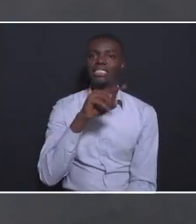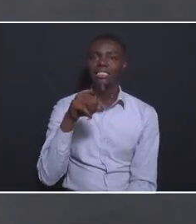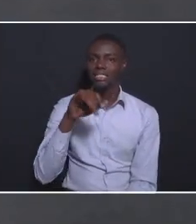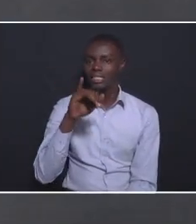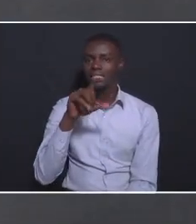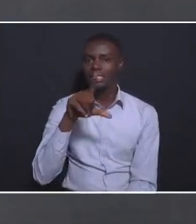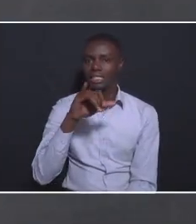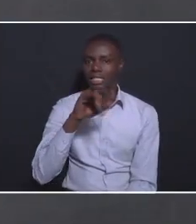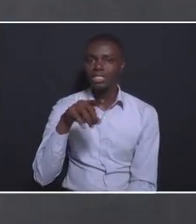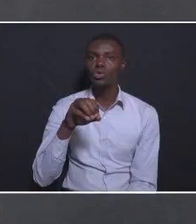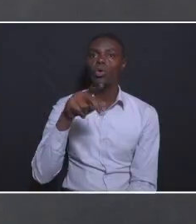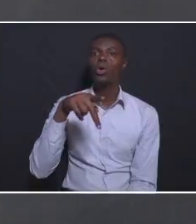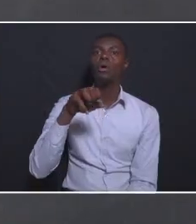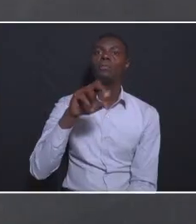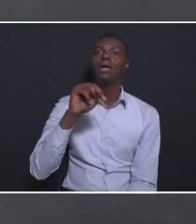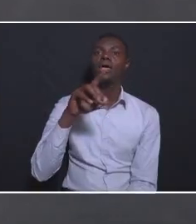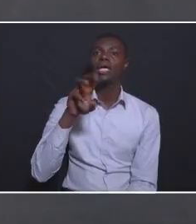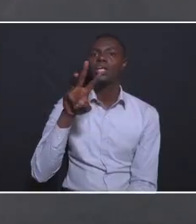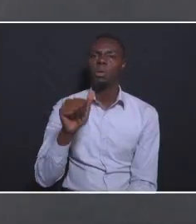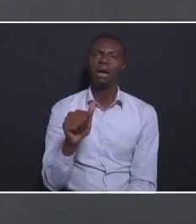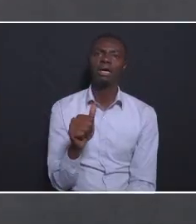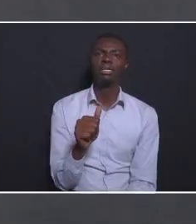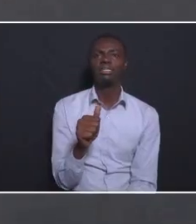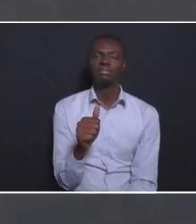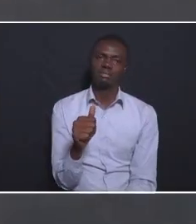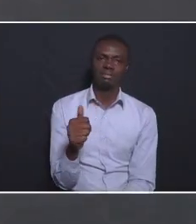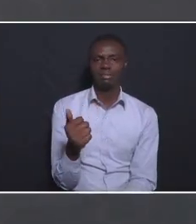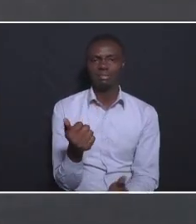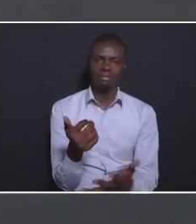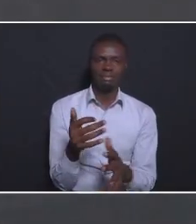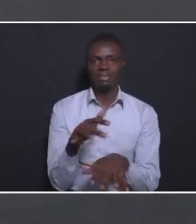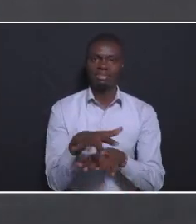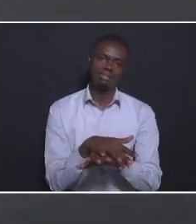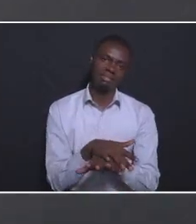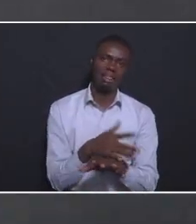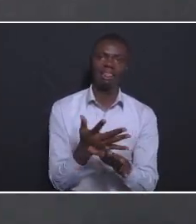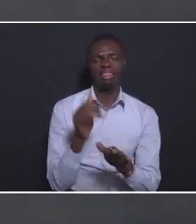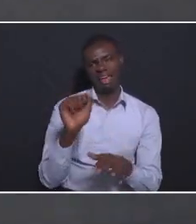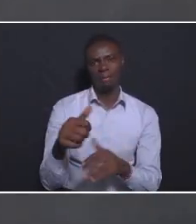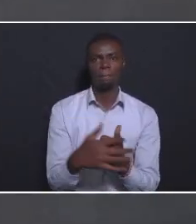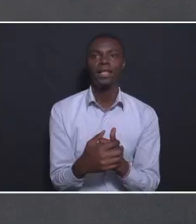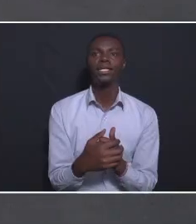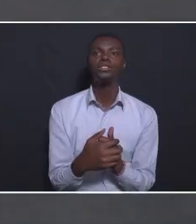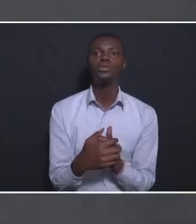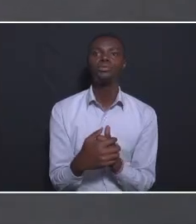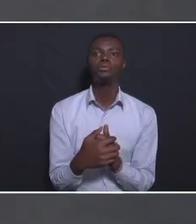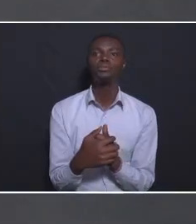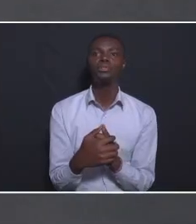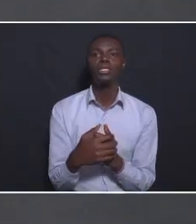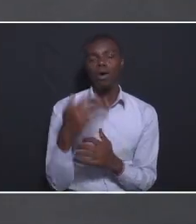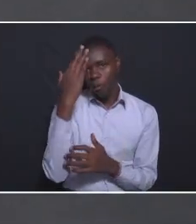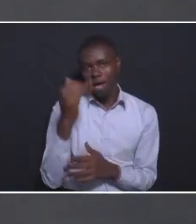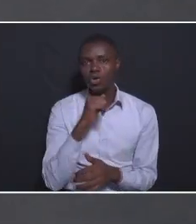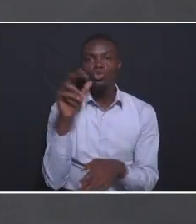Zizopendwa? Zizopendwa is like, it's known, Zizopendwa. Yeah, so why don't we start doing